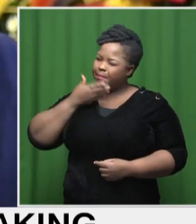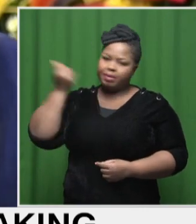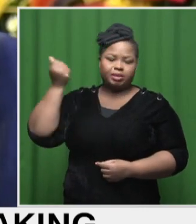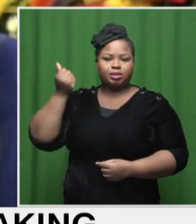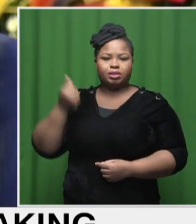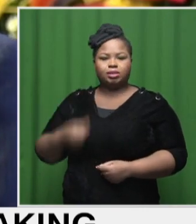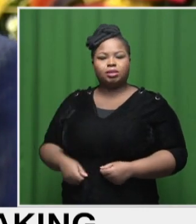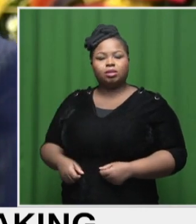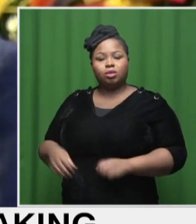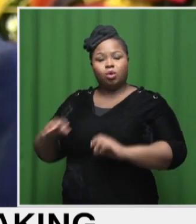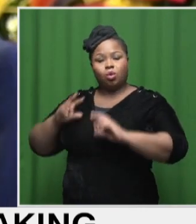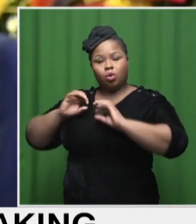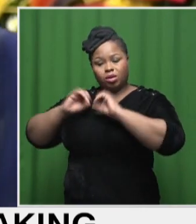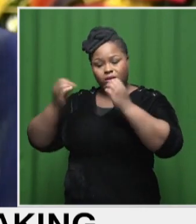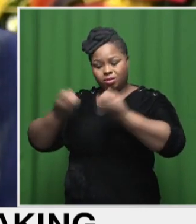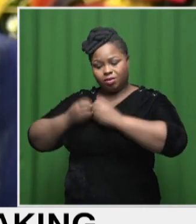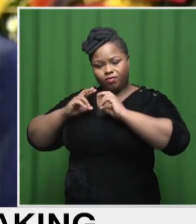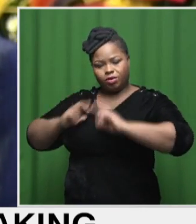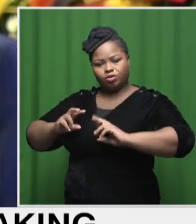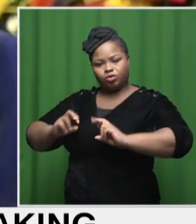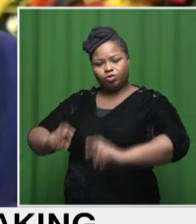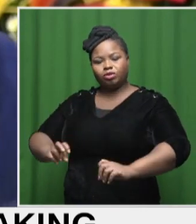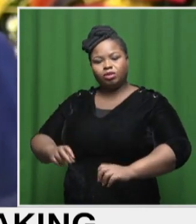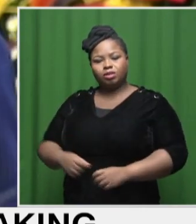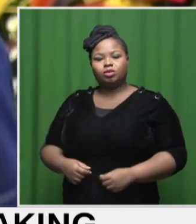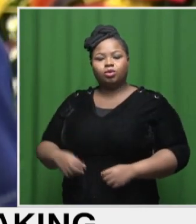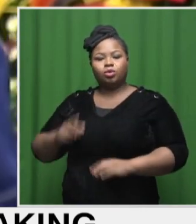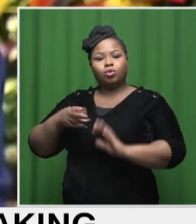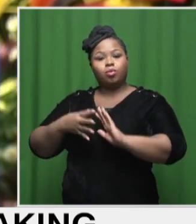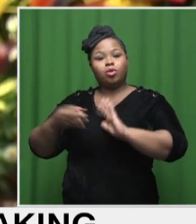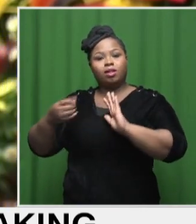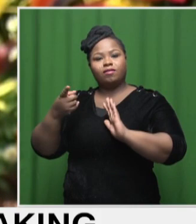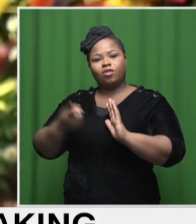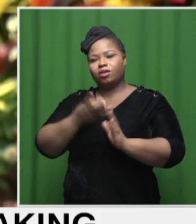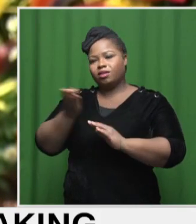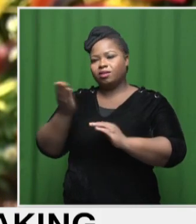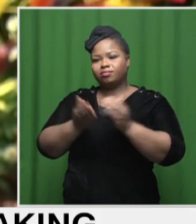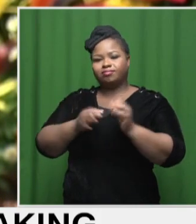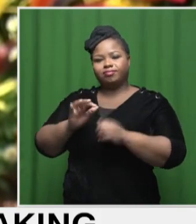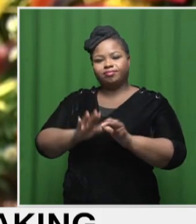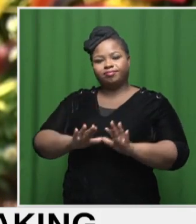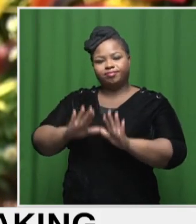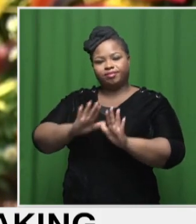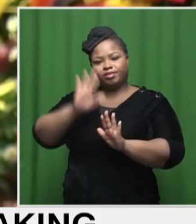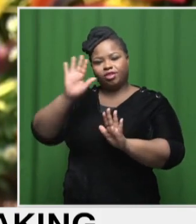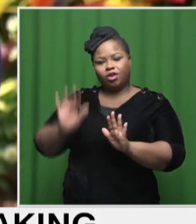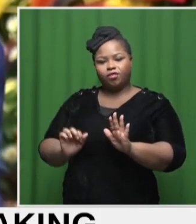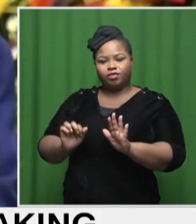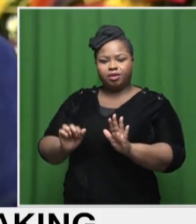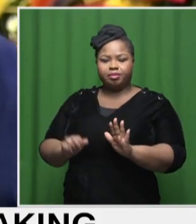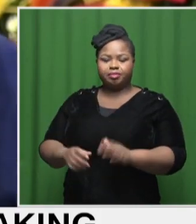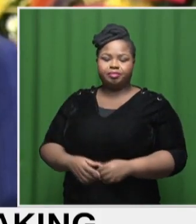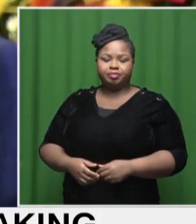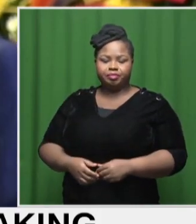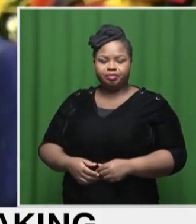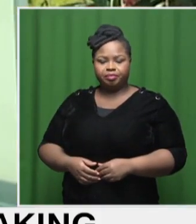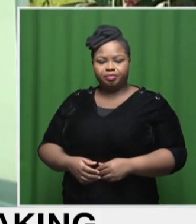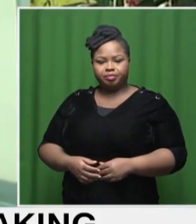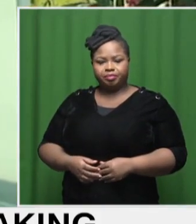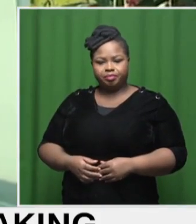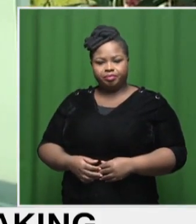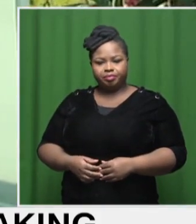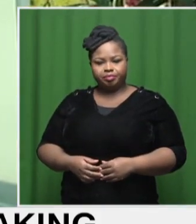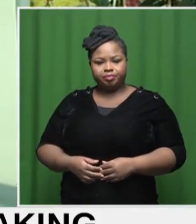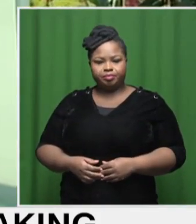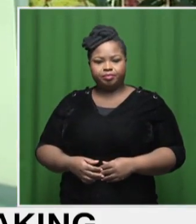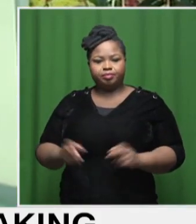research organizations and a role model, not only in the country but in the continent, but also I believe in various parts of the world.